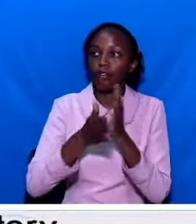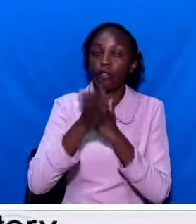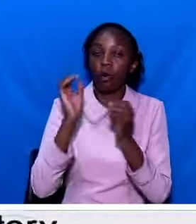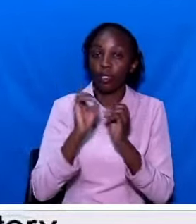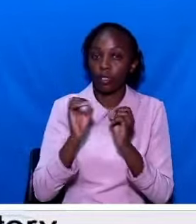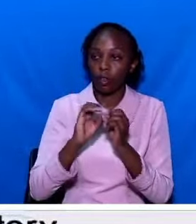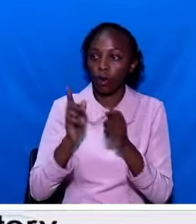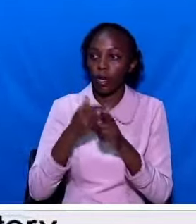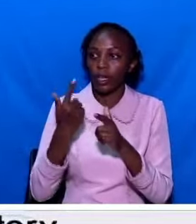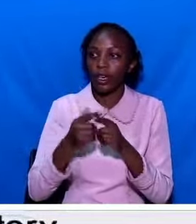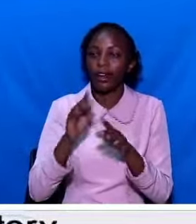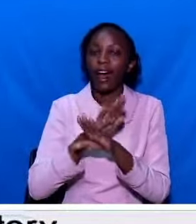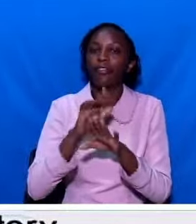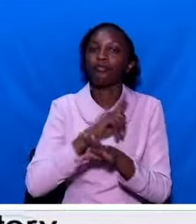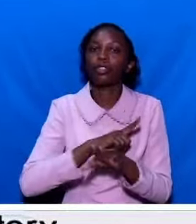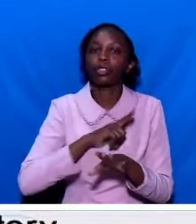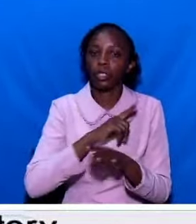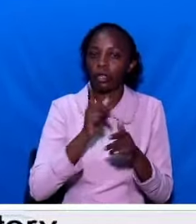unfortunately,